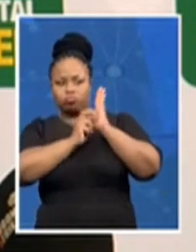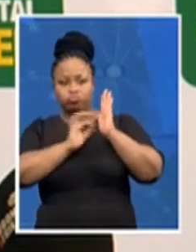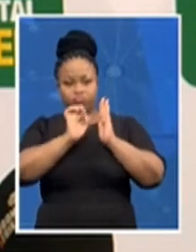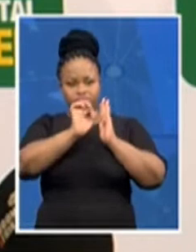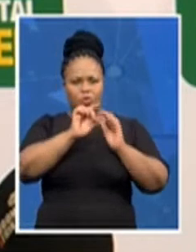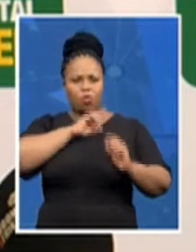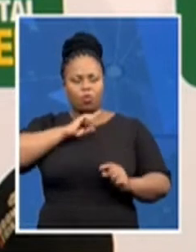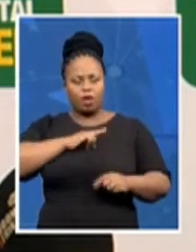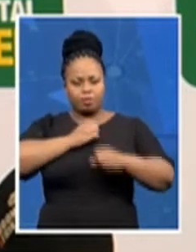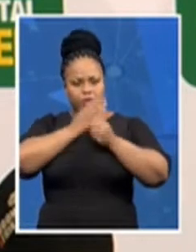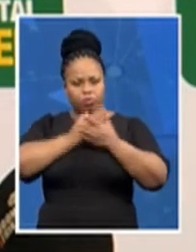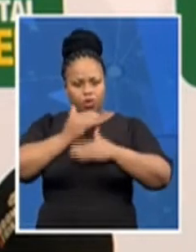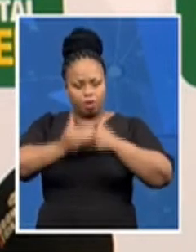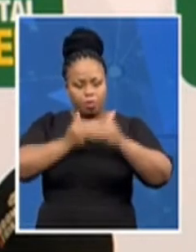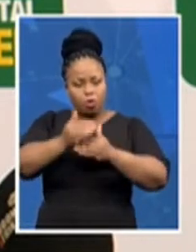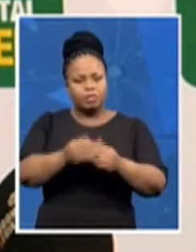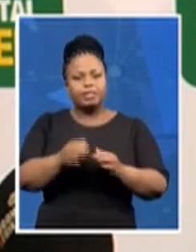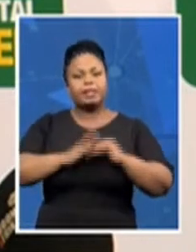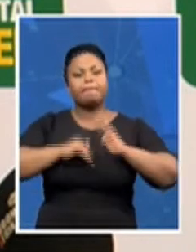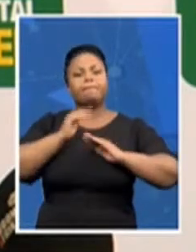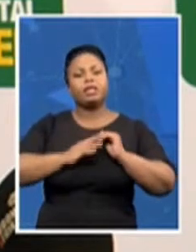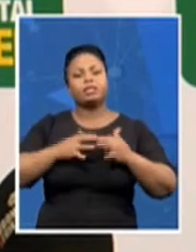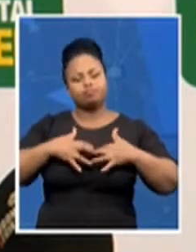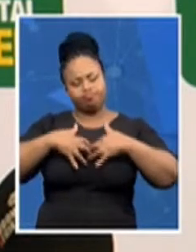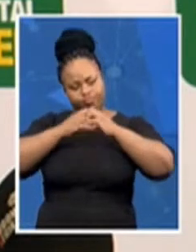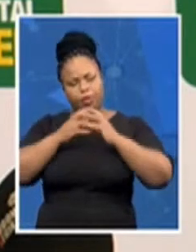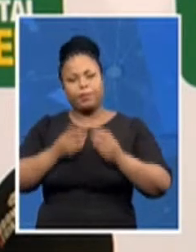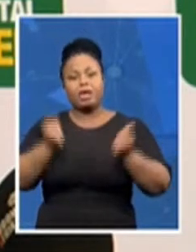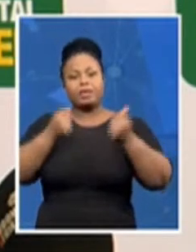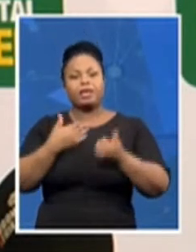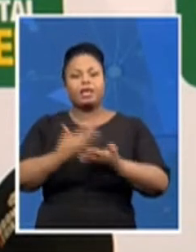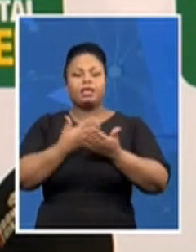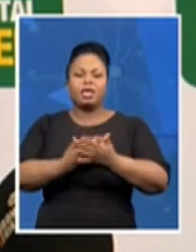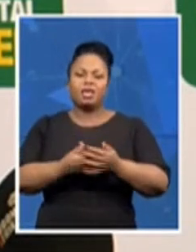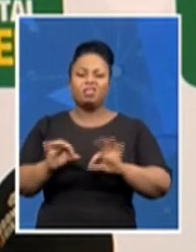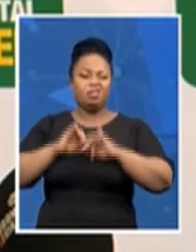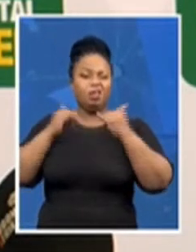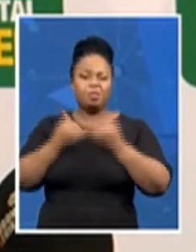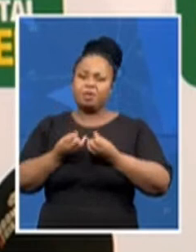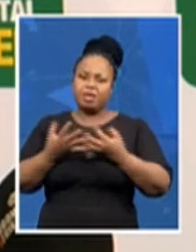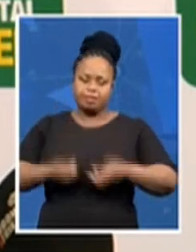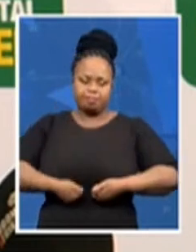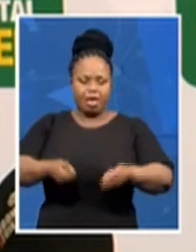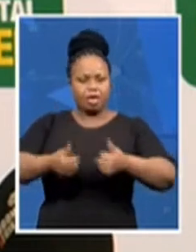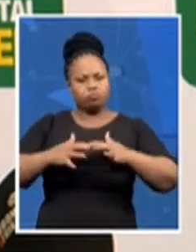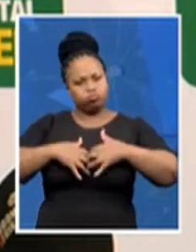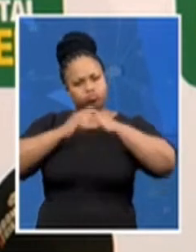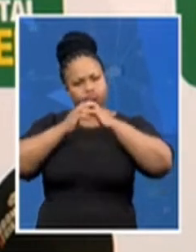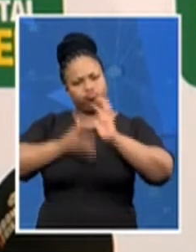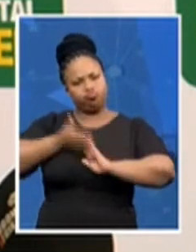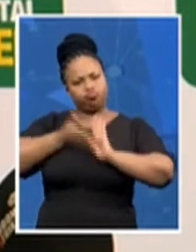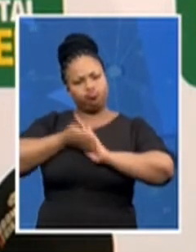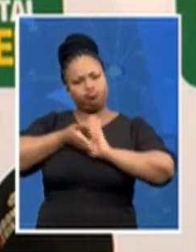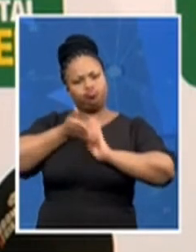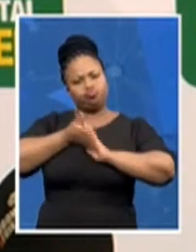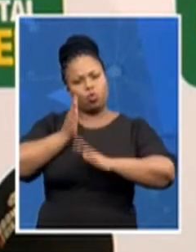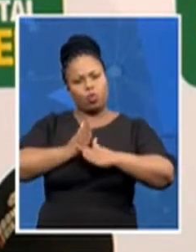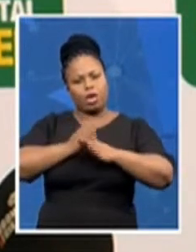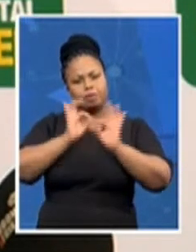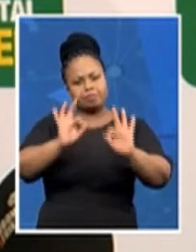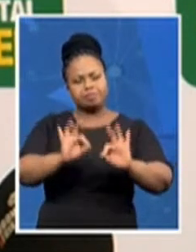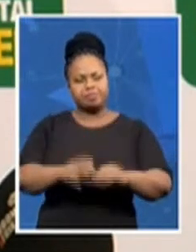and that most of our companies are back on their feet as soon as possible. Municipalities are